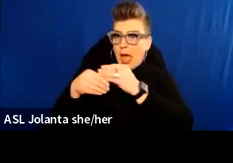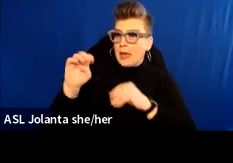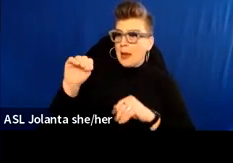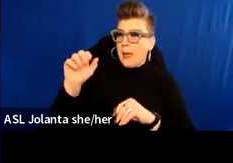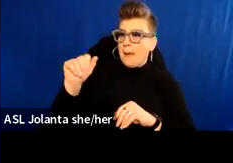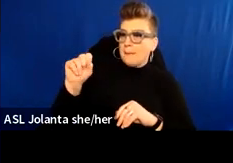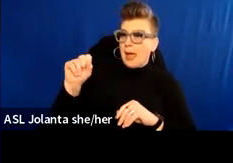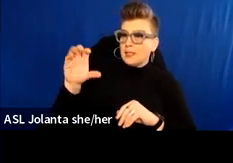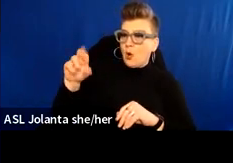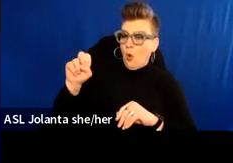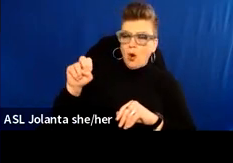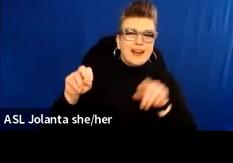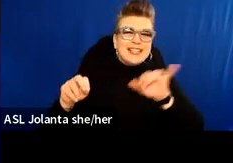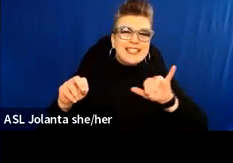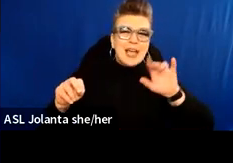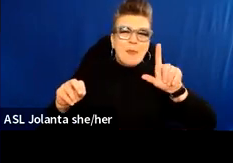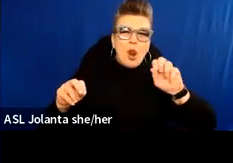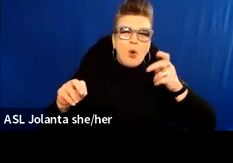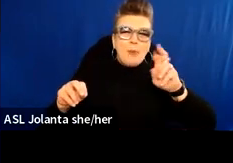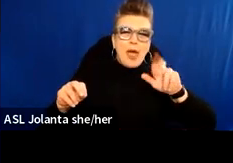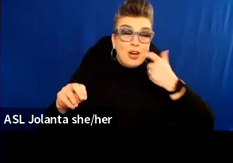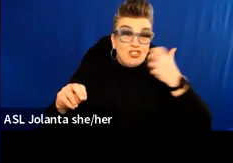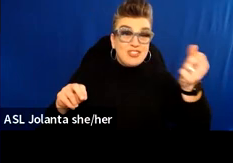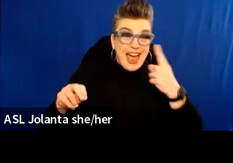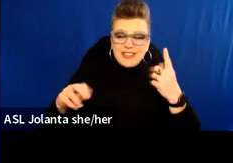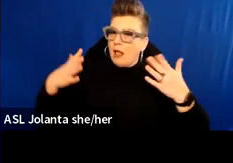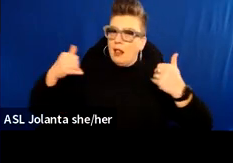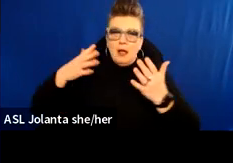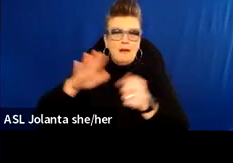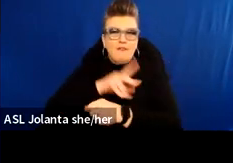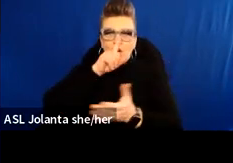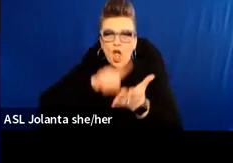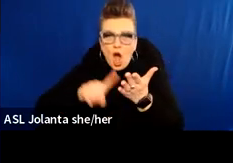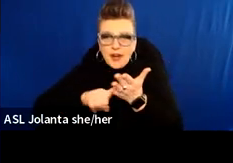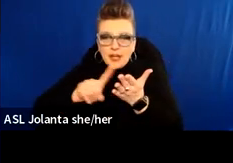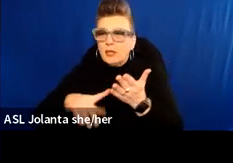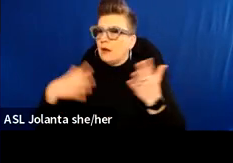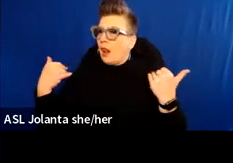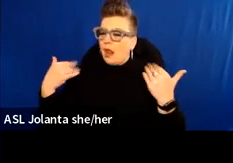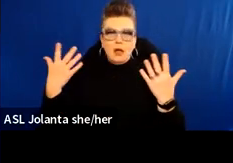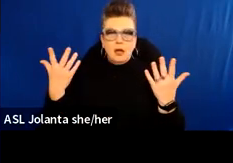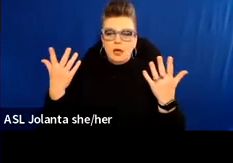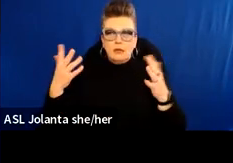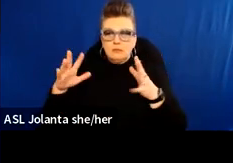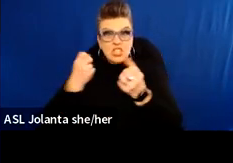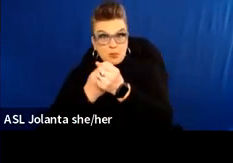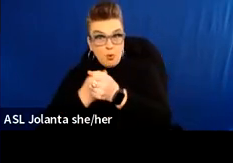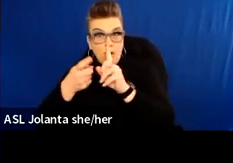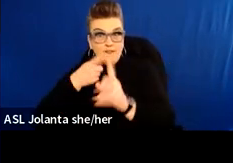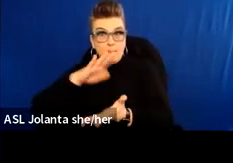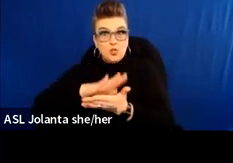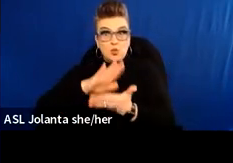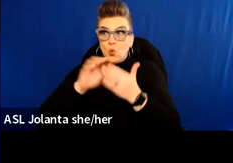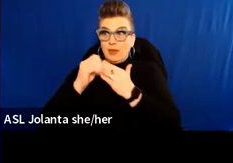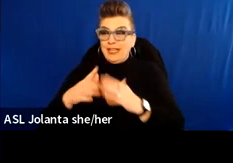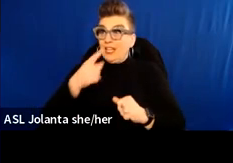question mr lapera asked there was had not been a full audit done and and building support among school leaders who were hesitant